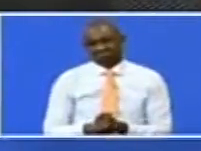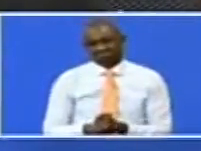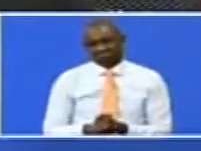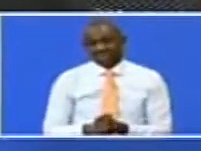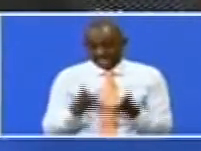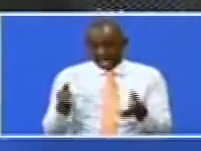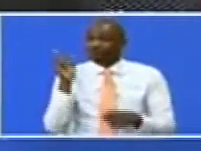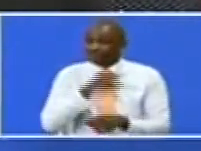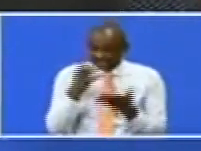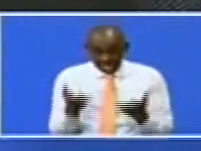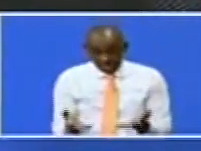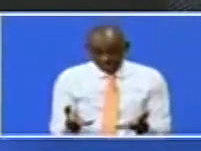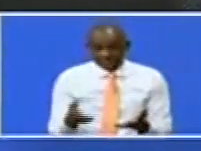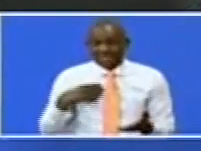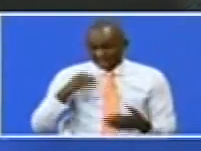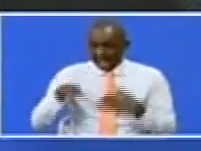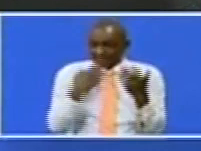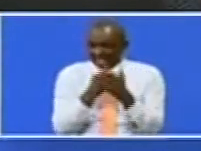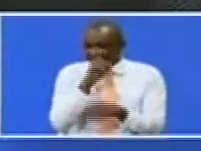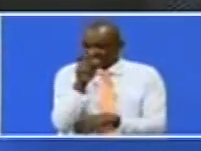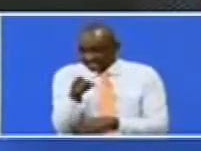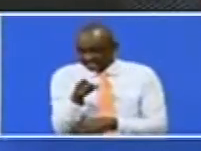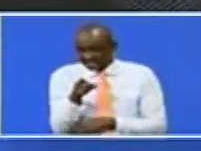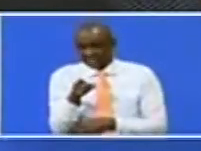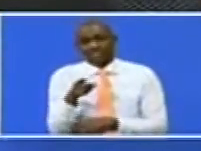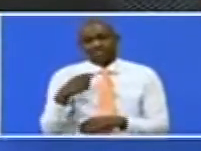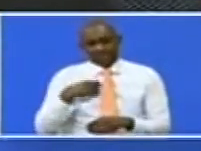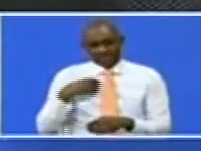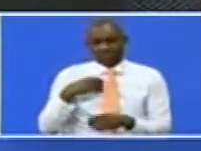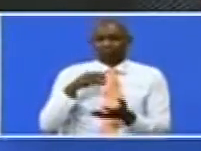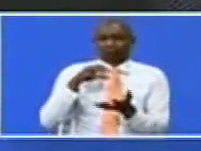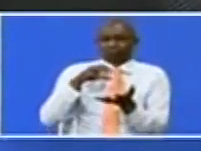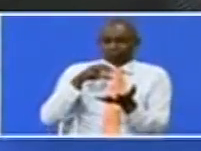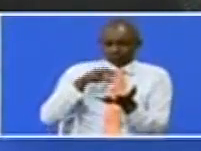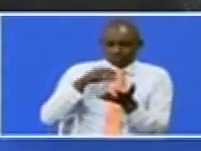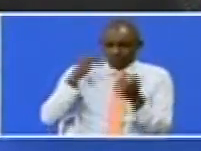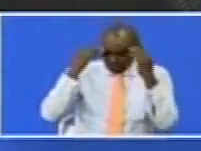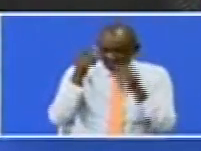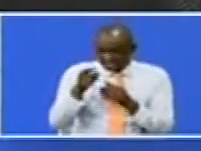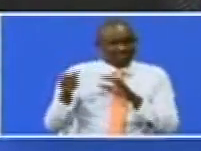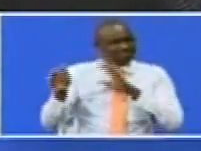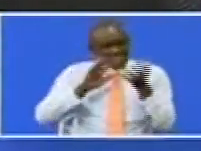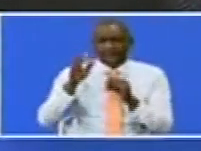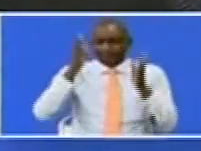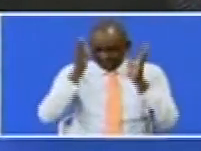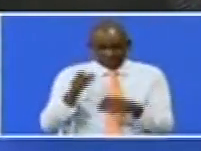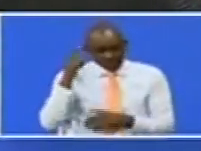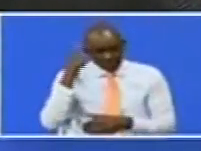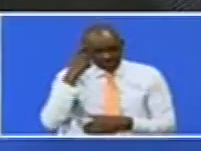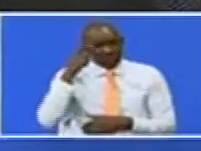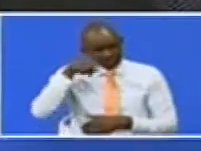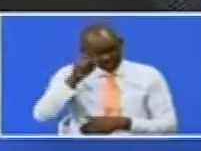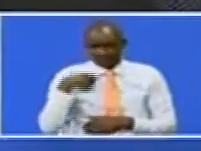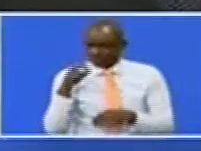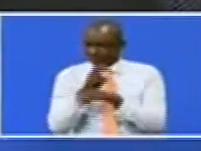In conclusion, and applying the test in Porter versus Majil, no fair-minded and informed